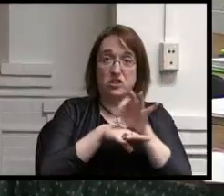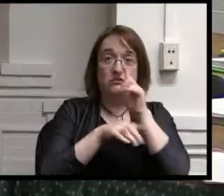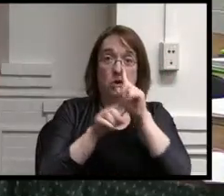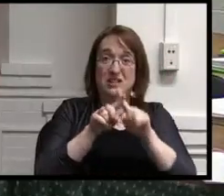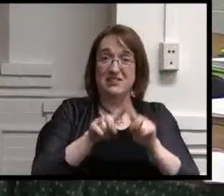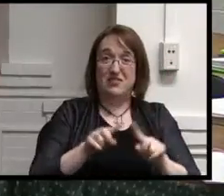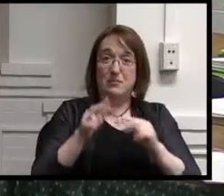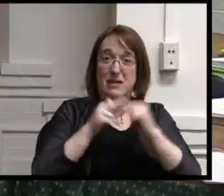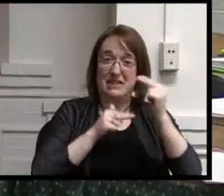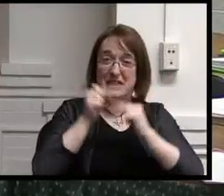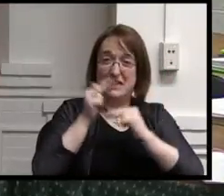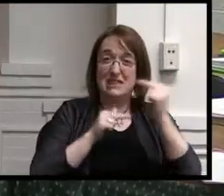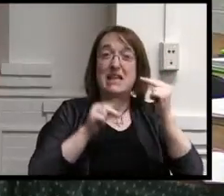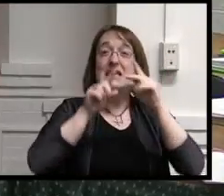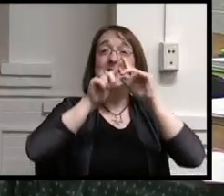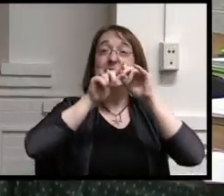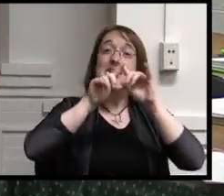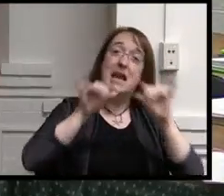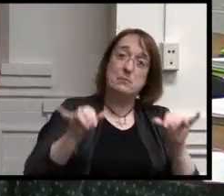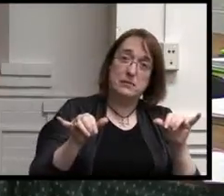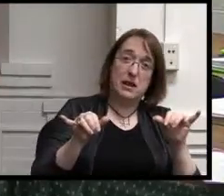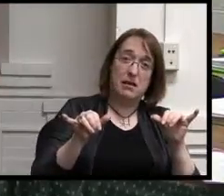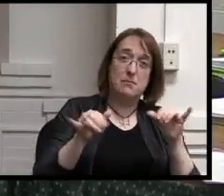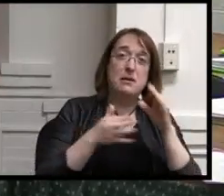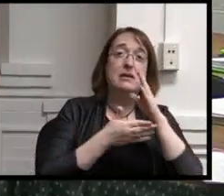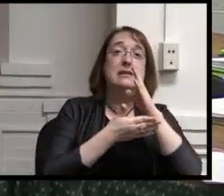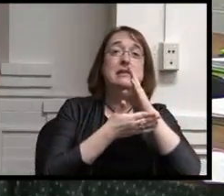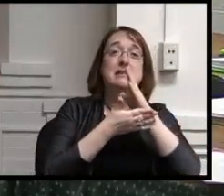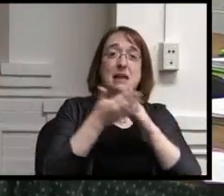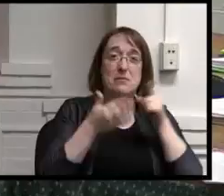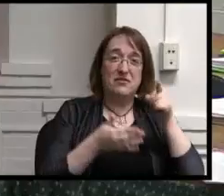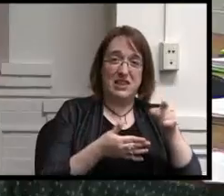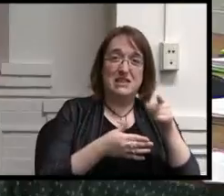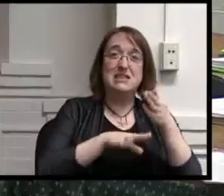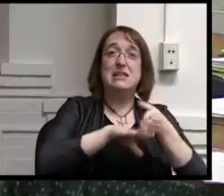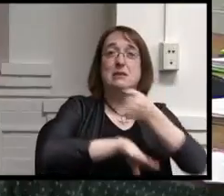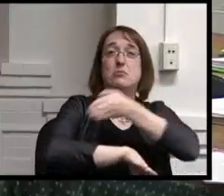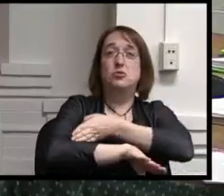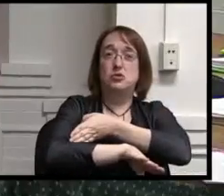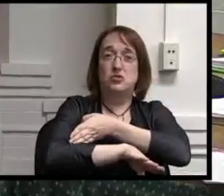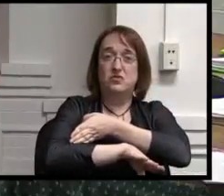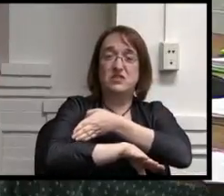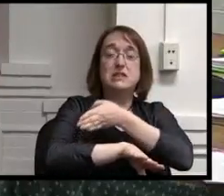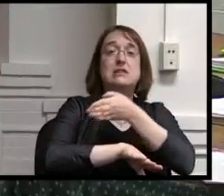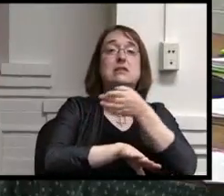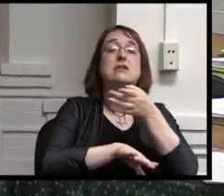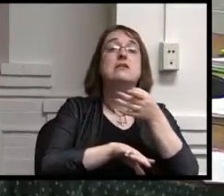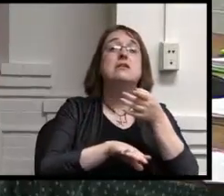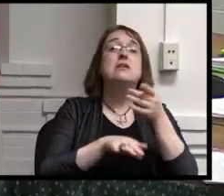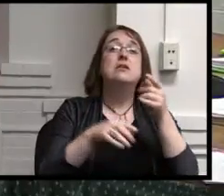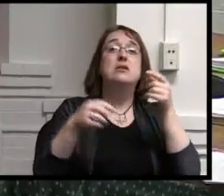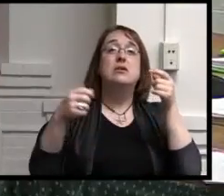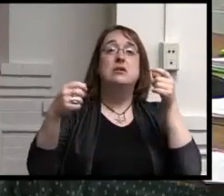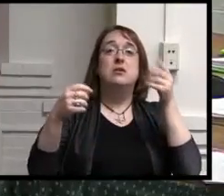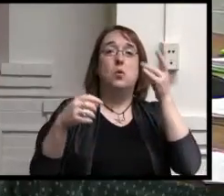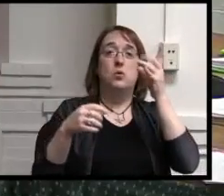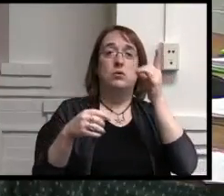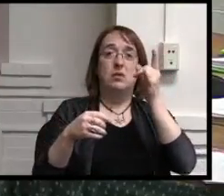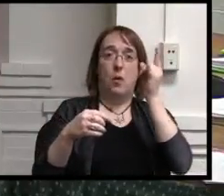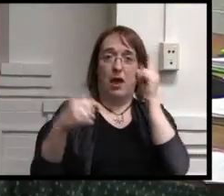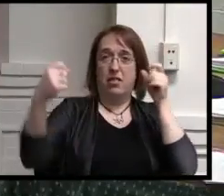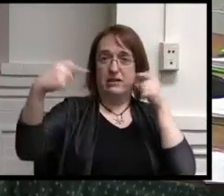but will also actually, some components of this particular piece will actually improve the wireless communications